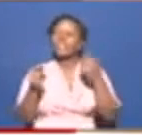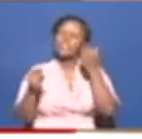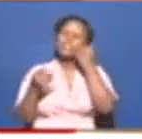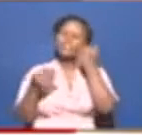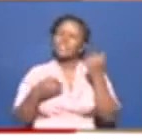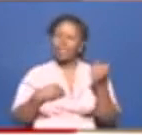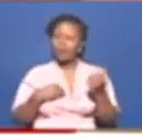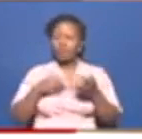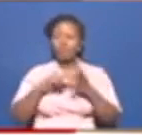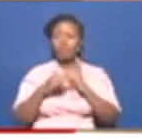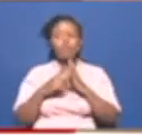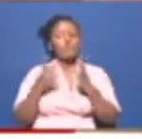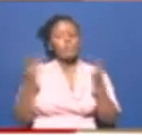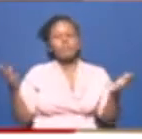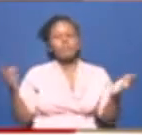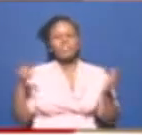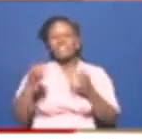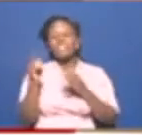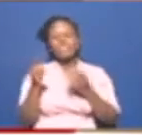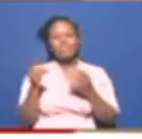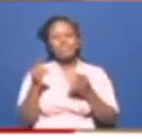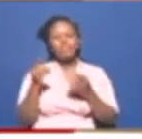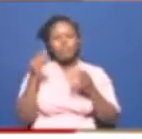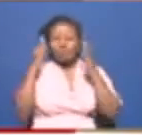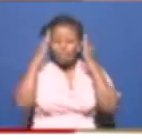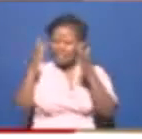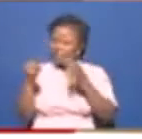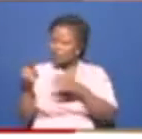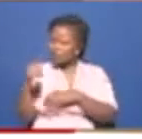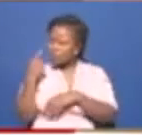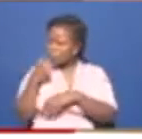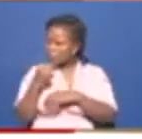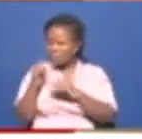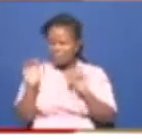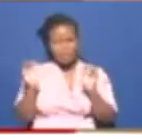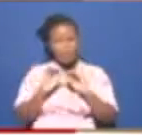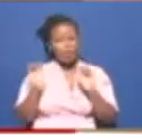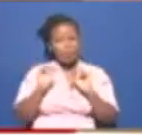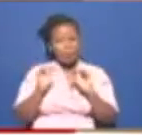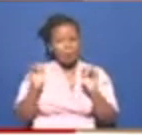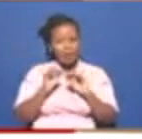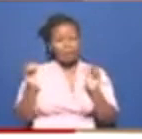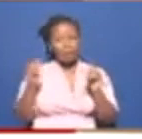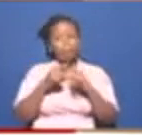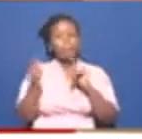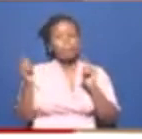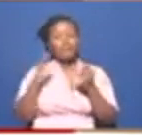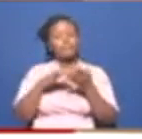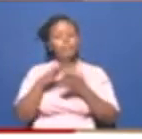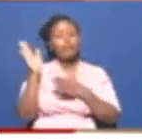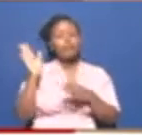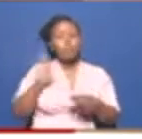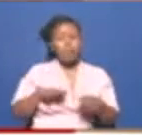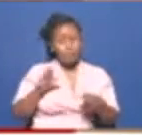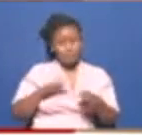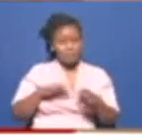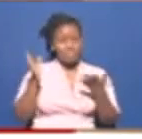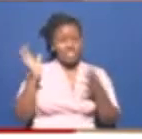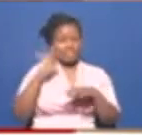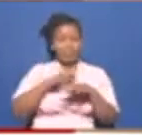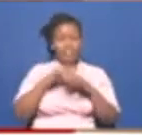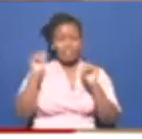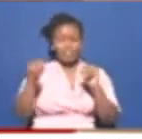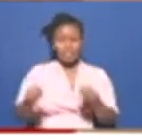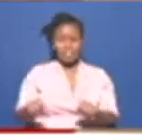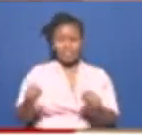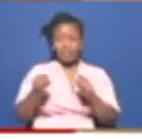that it cuts across the social status. Mm-hmm. However, yes, the Indian women are more prone to fistula, and the reality is that so